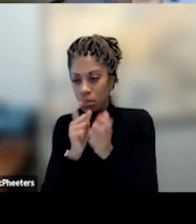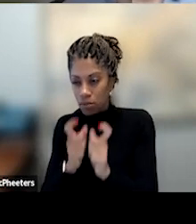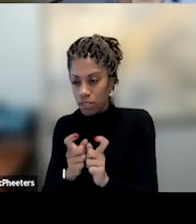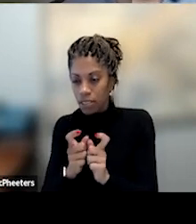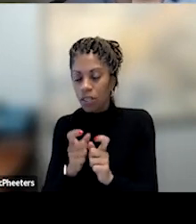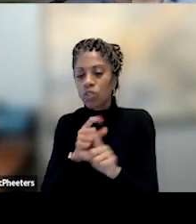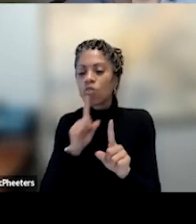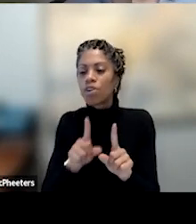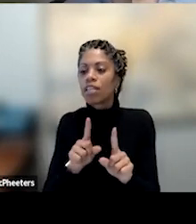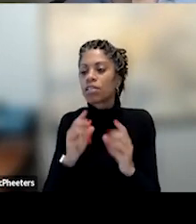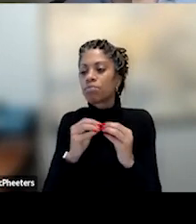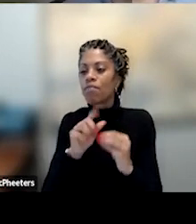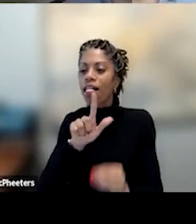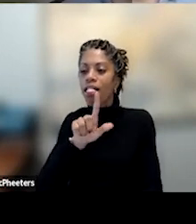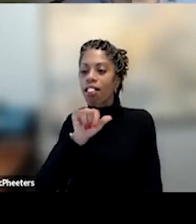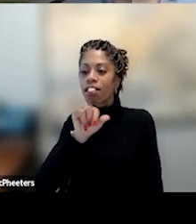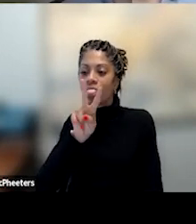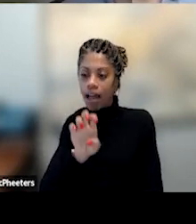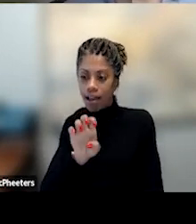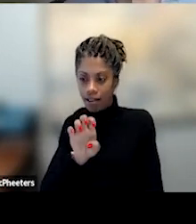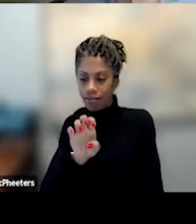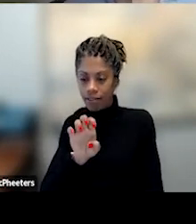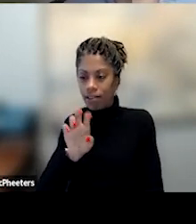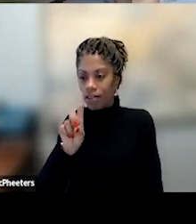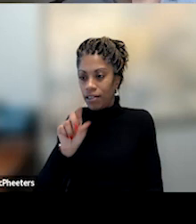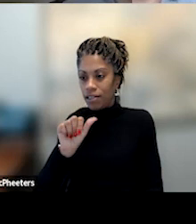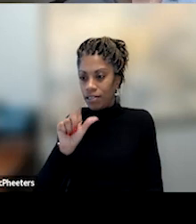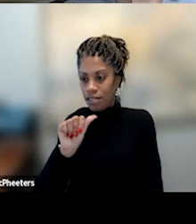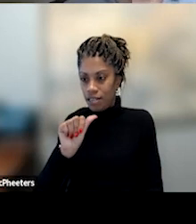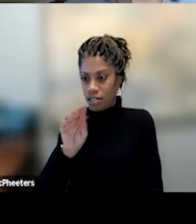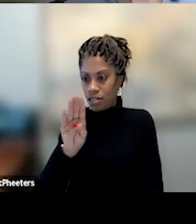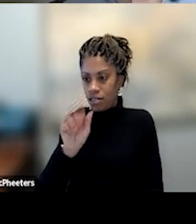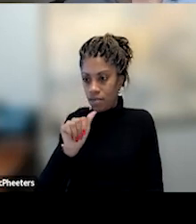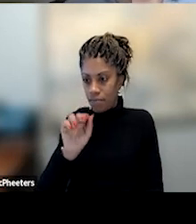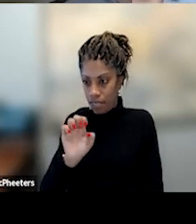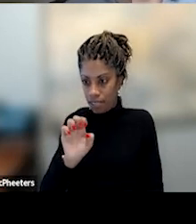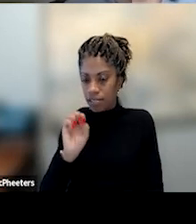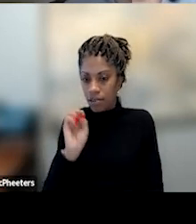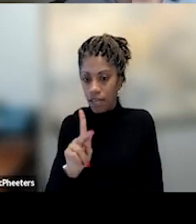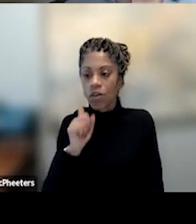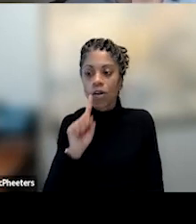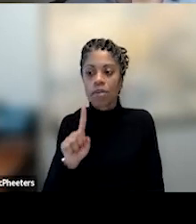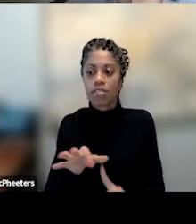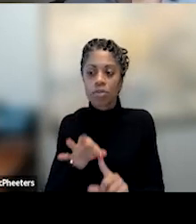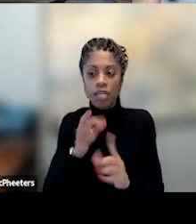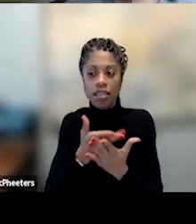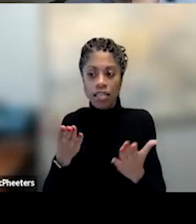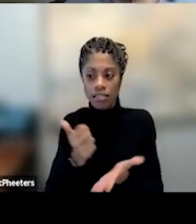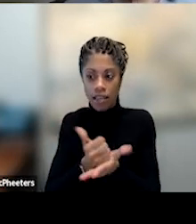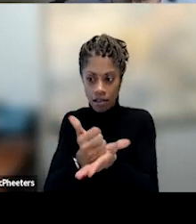living database. So check it out from time to time, and there will be new stuff to help you integrate DI into your